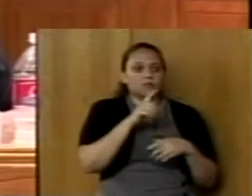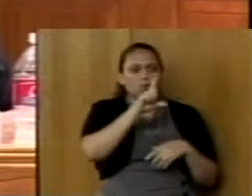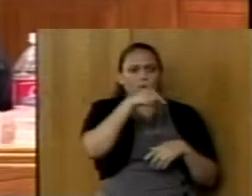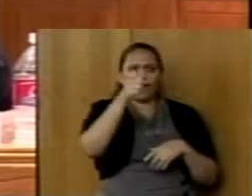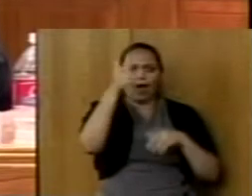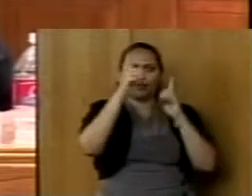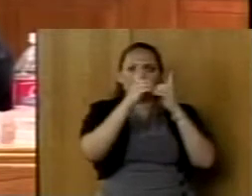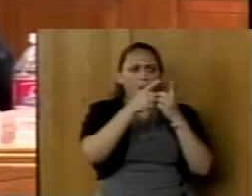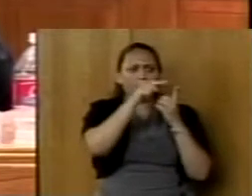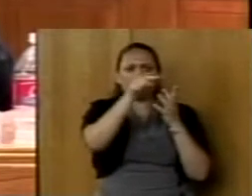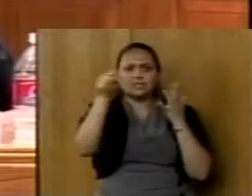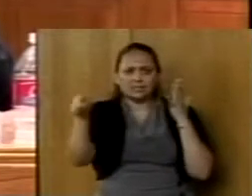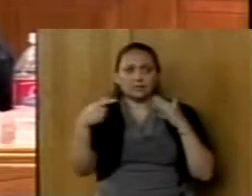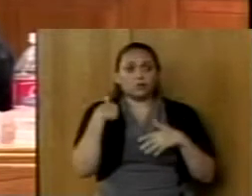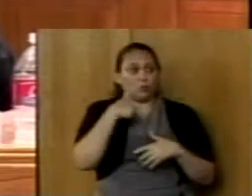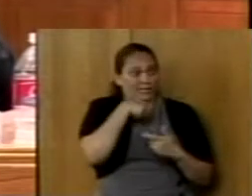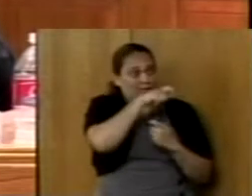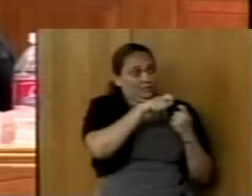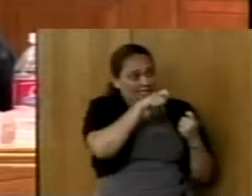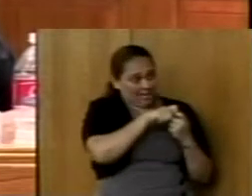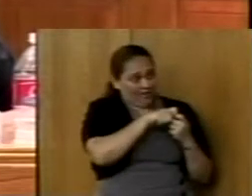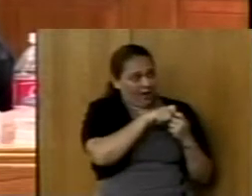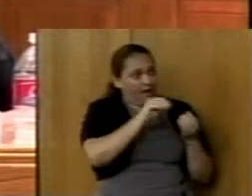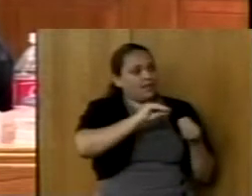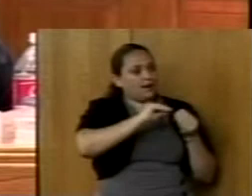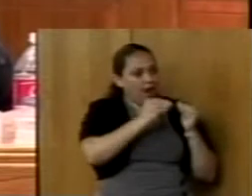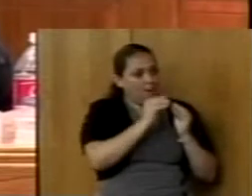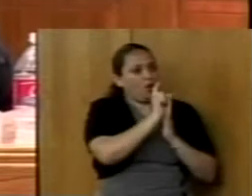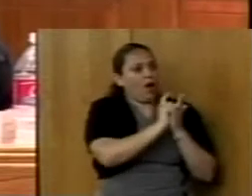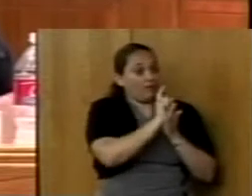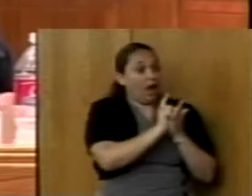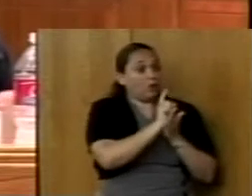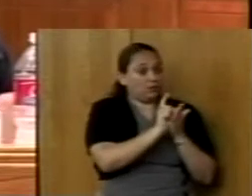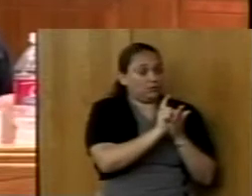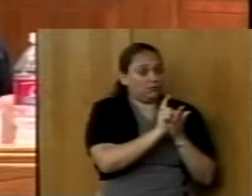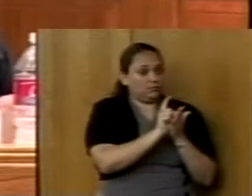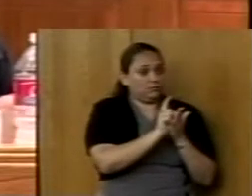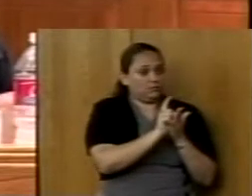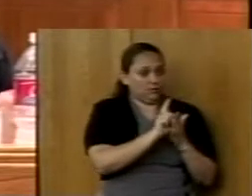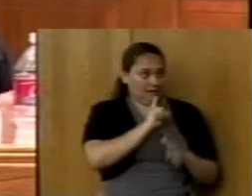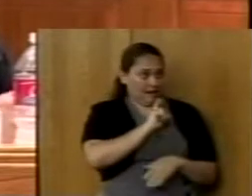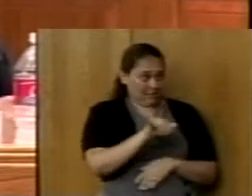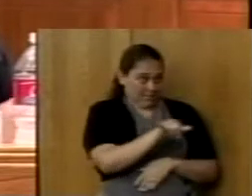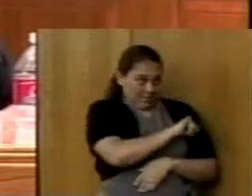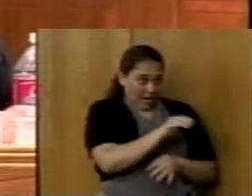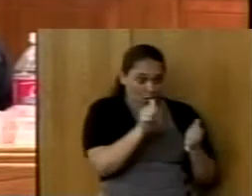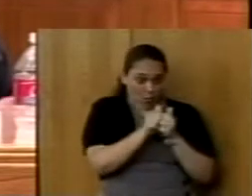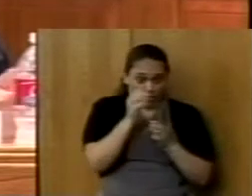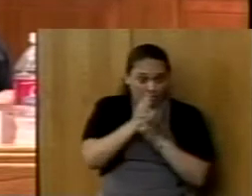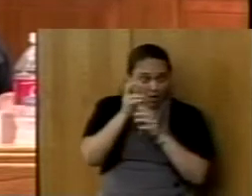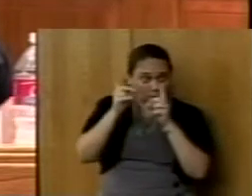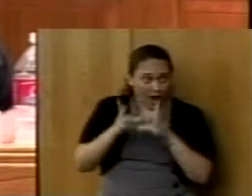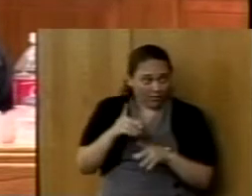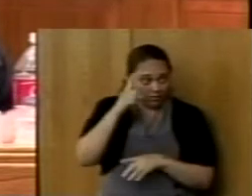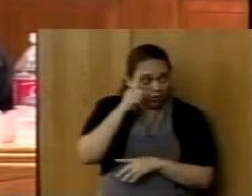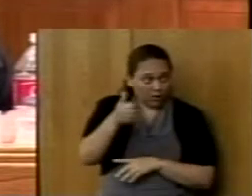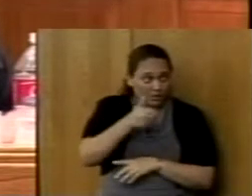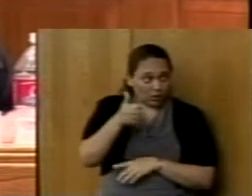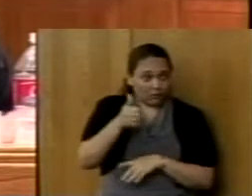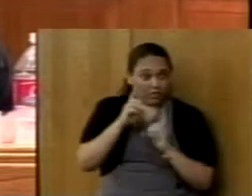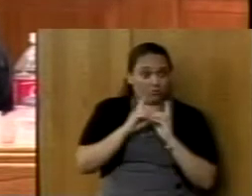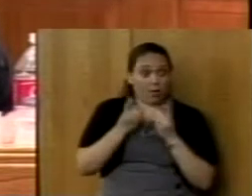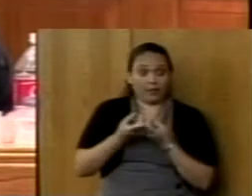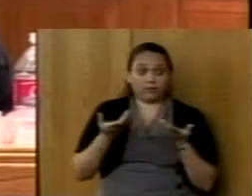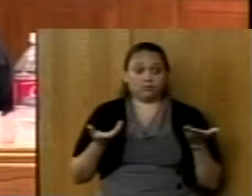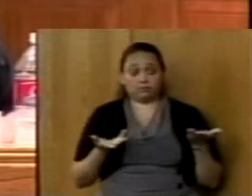other departments, we specify the number of hours. Is it being done with the same thing with the bus drivers or transportation for that